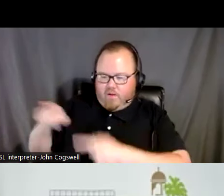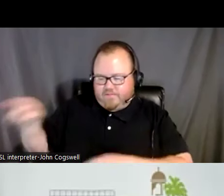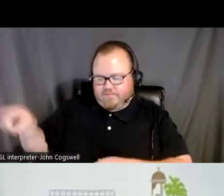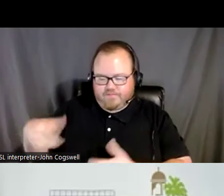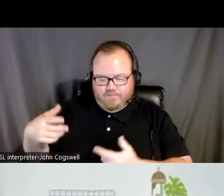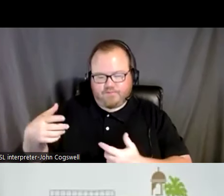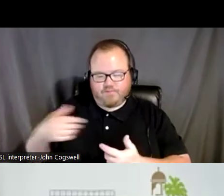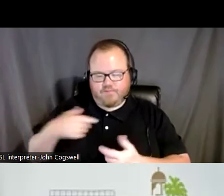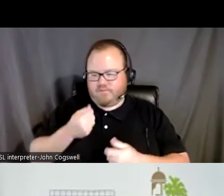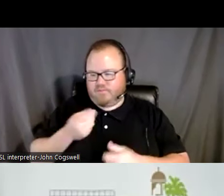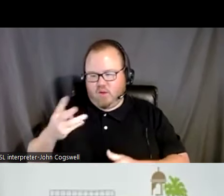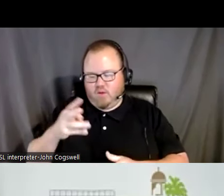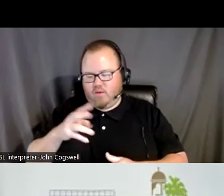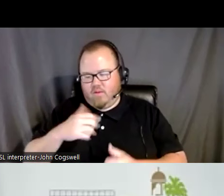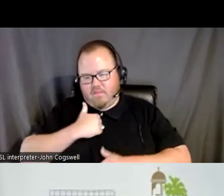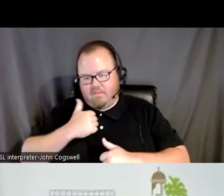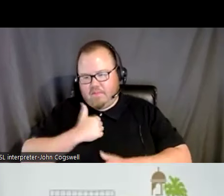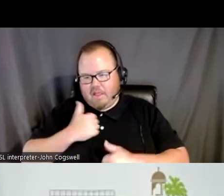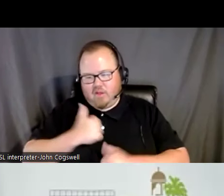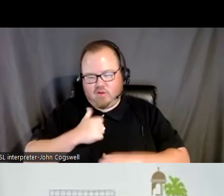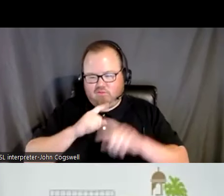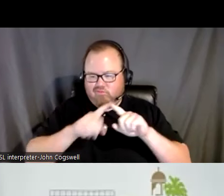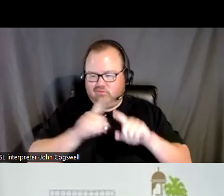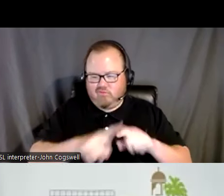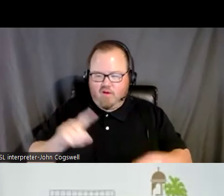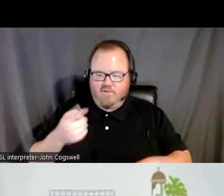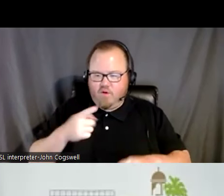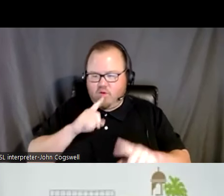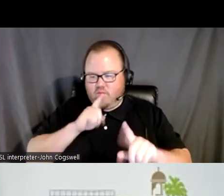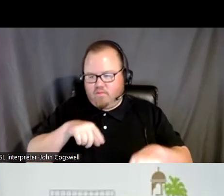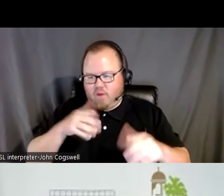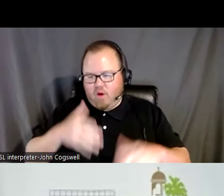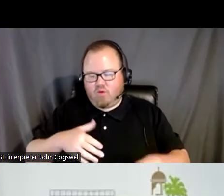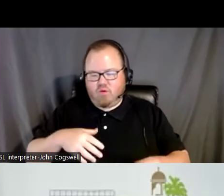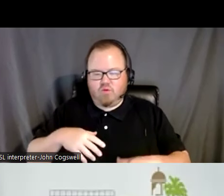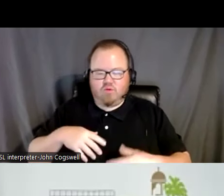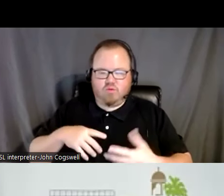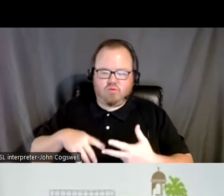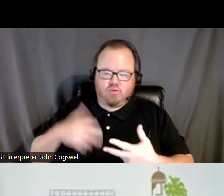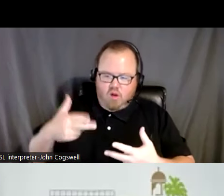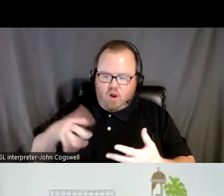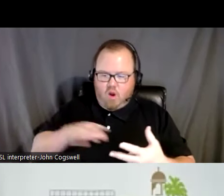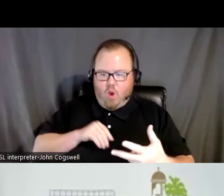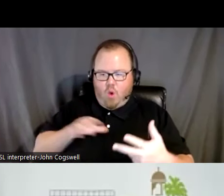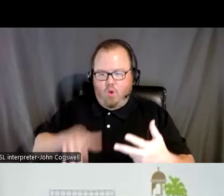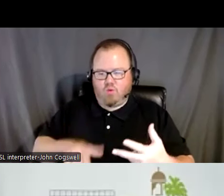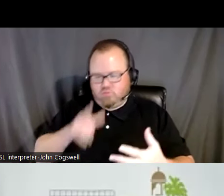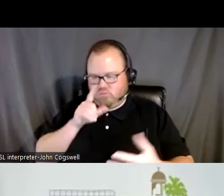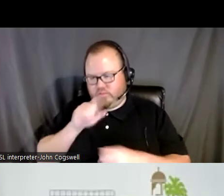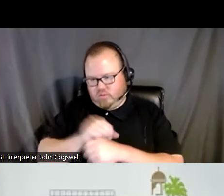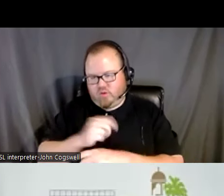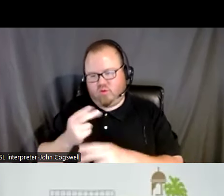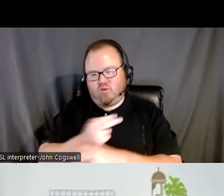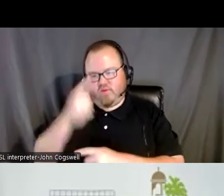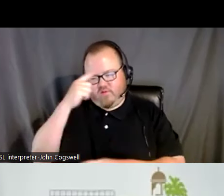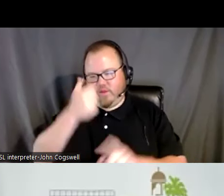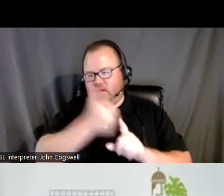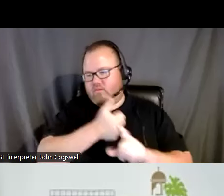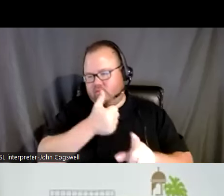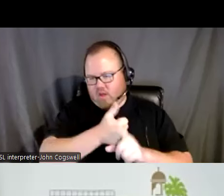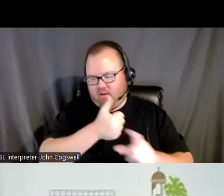numerous military personnel, first responders, firearm owners, who've actually had to use this for themselves